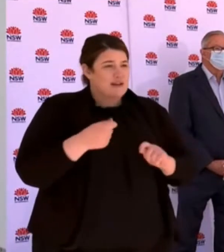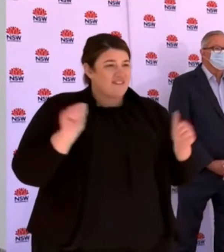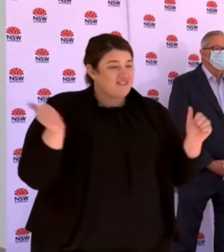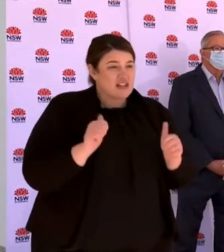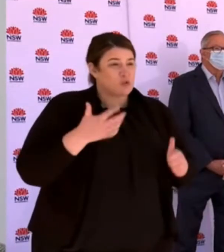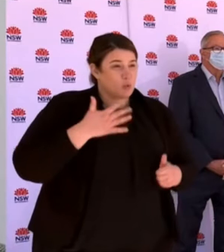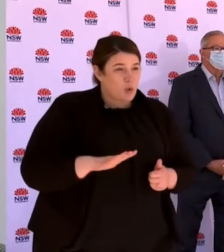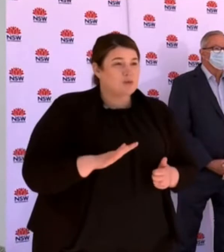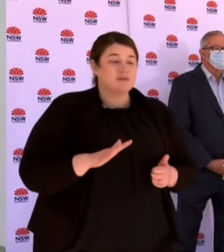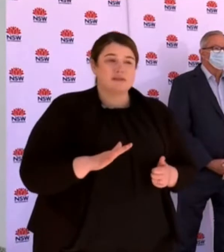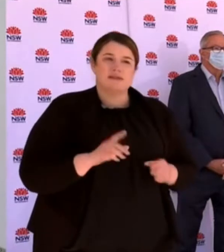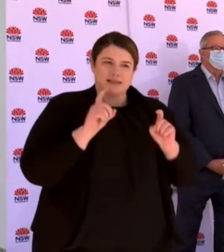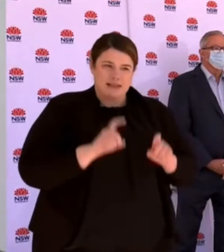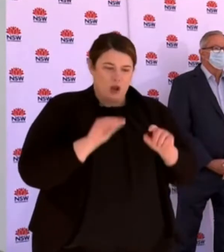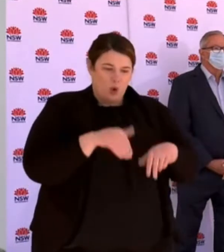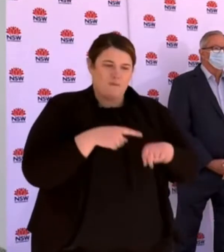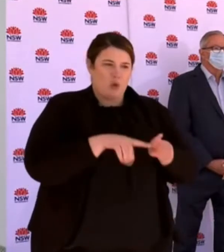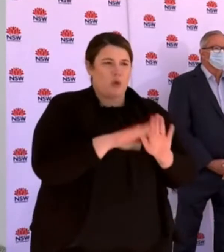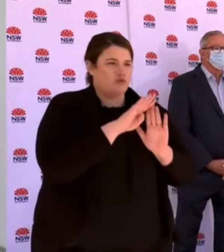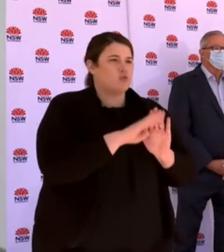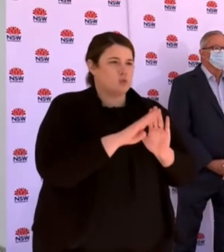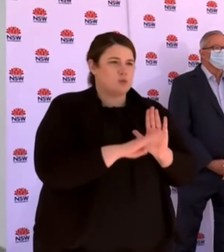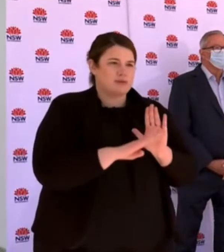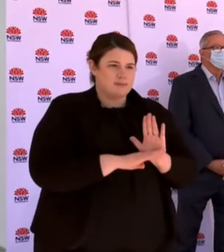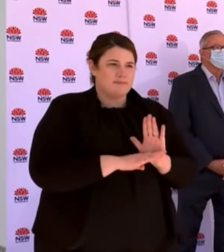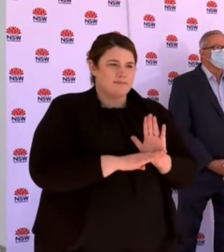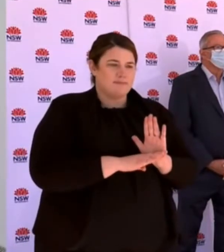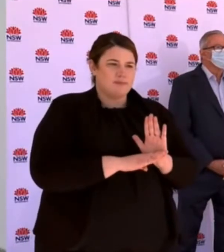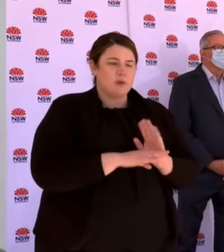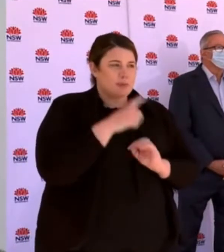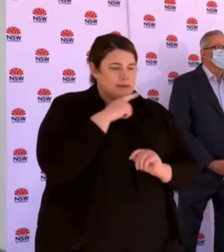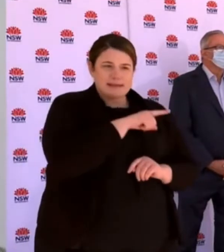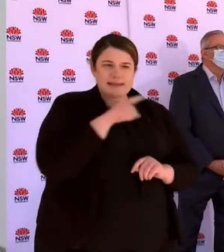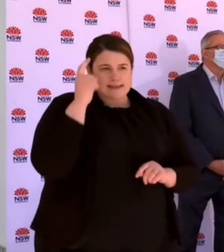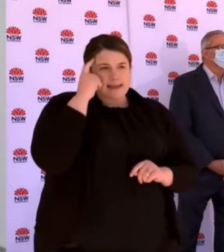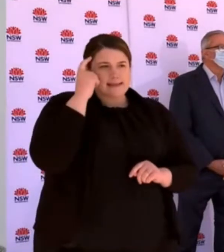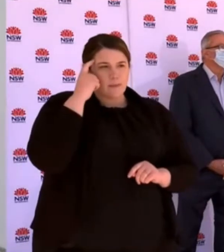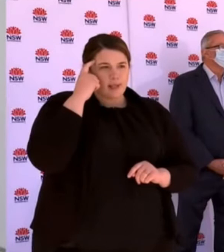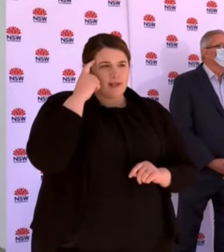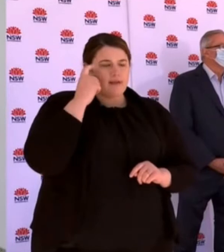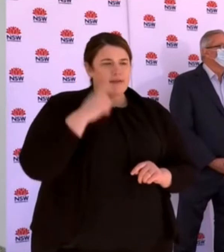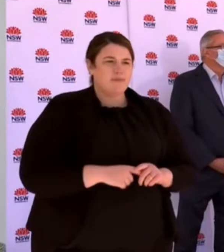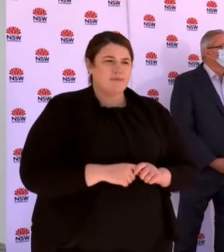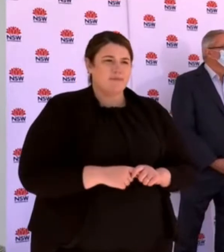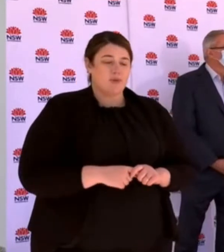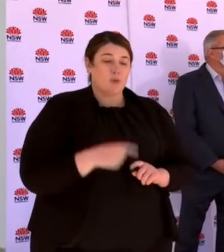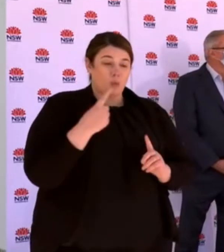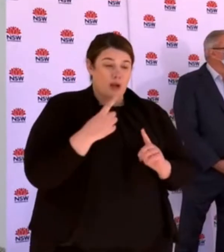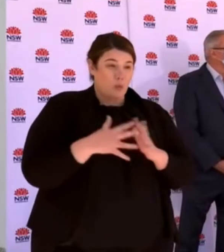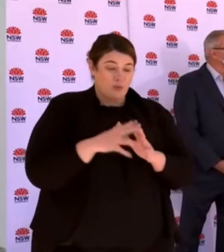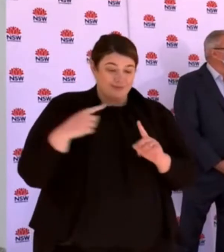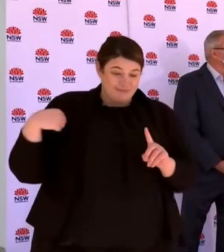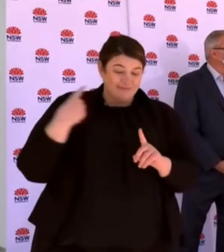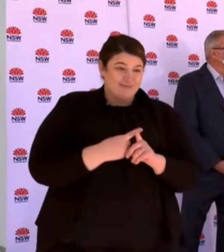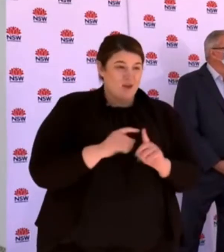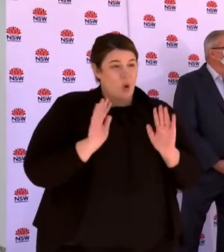soon as we can, we need that trend to continue. So can I please urge people to be sensible today, especially after a week